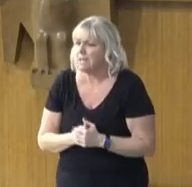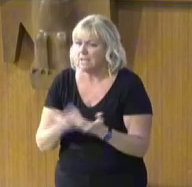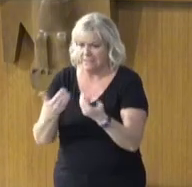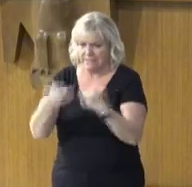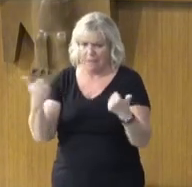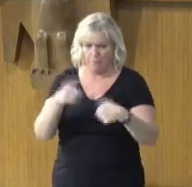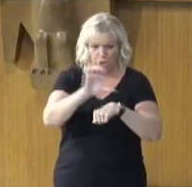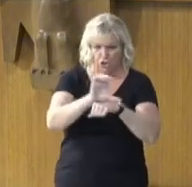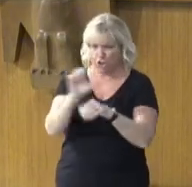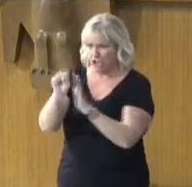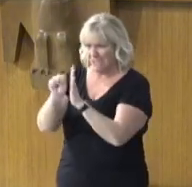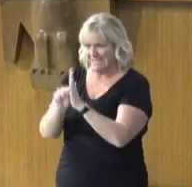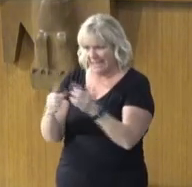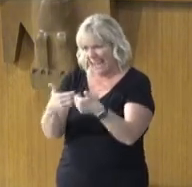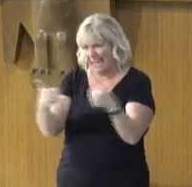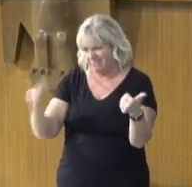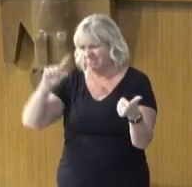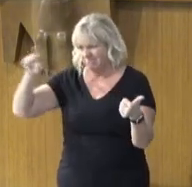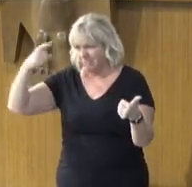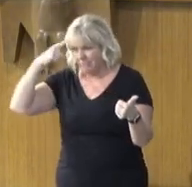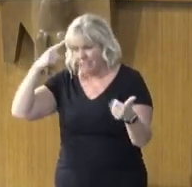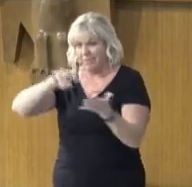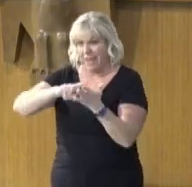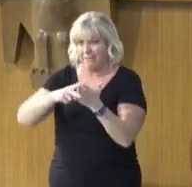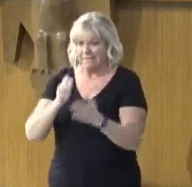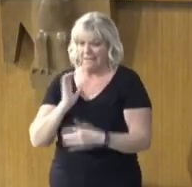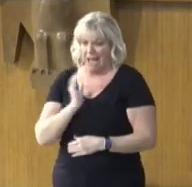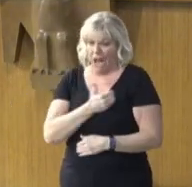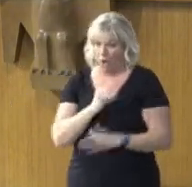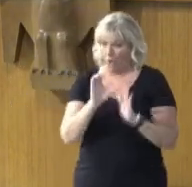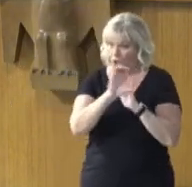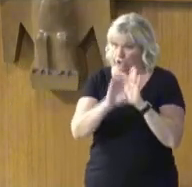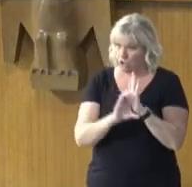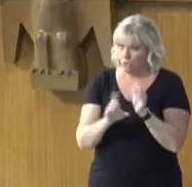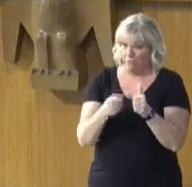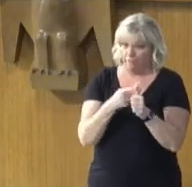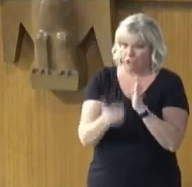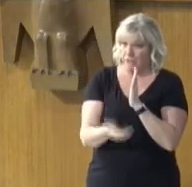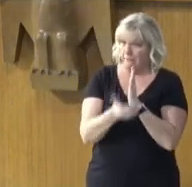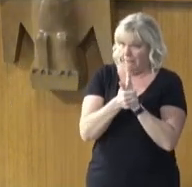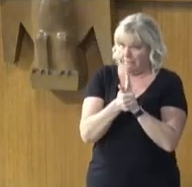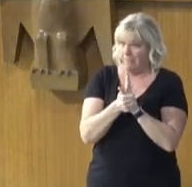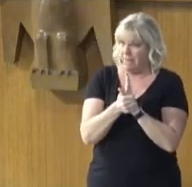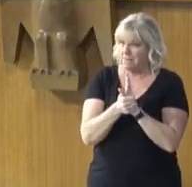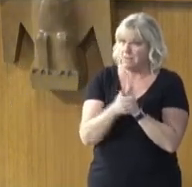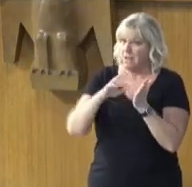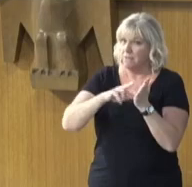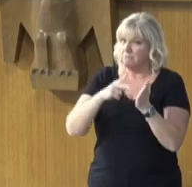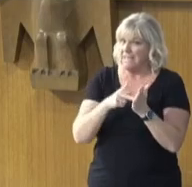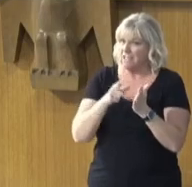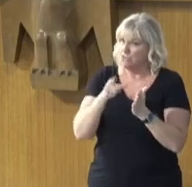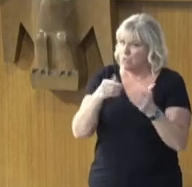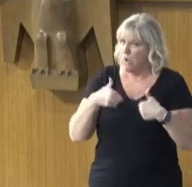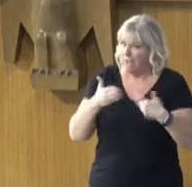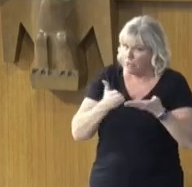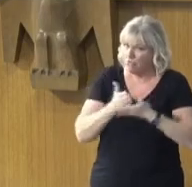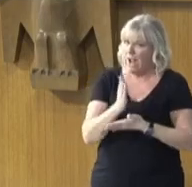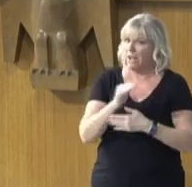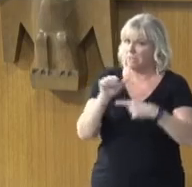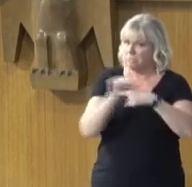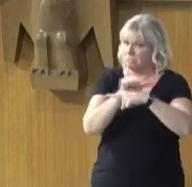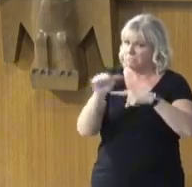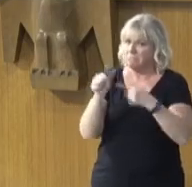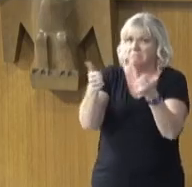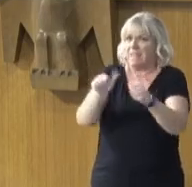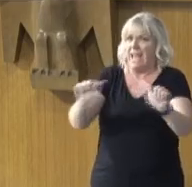state is an understanding that our Constitution's First Amendment preserves our religious liberty by preventing the